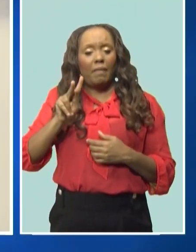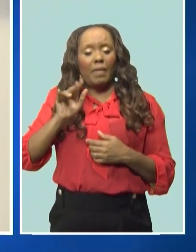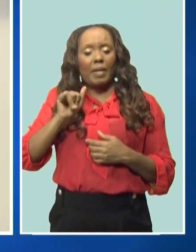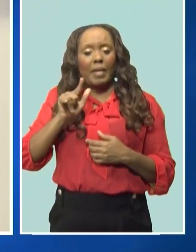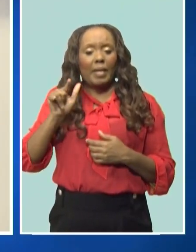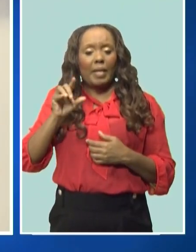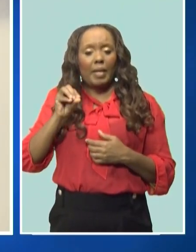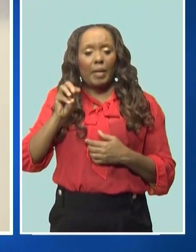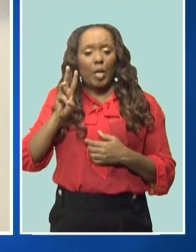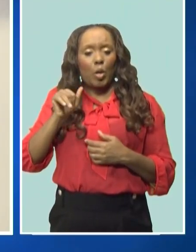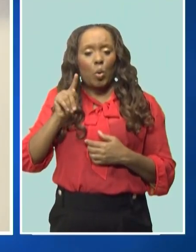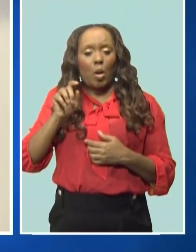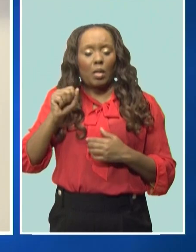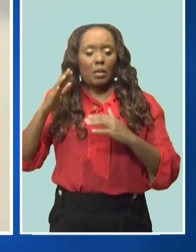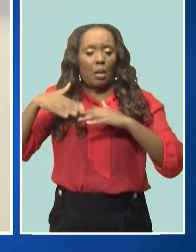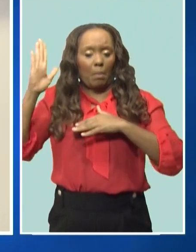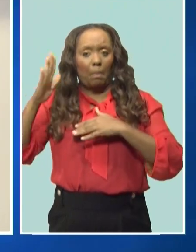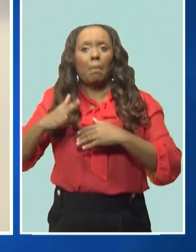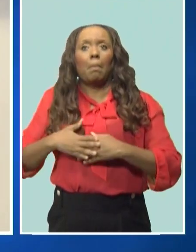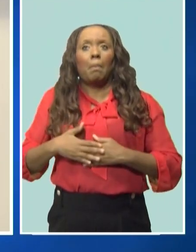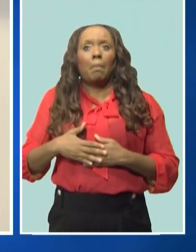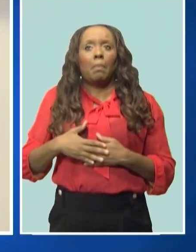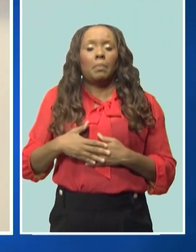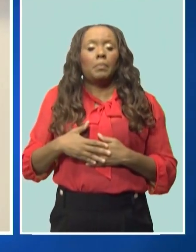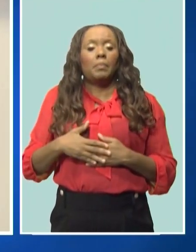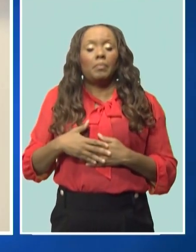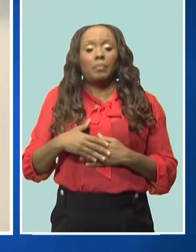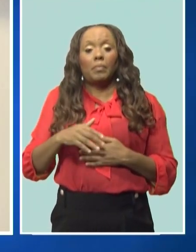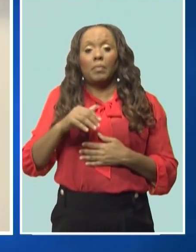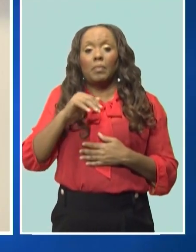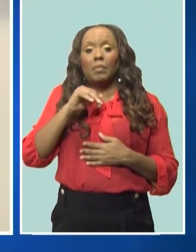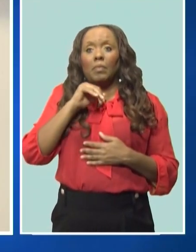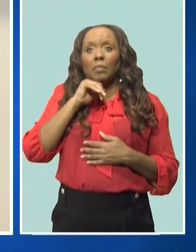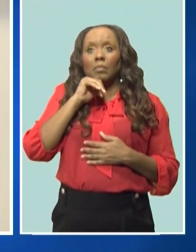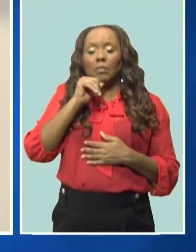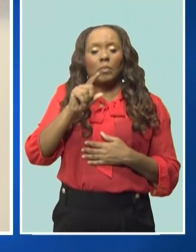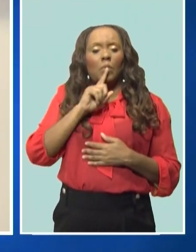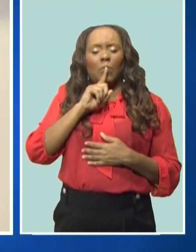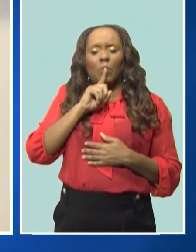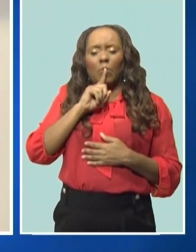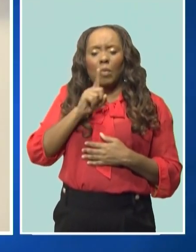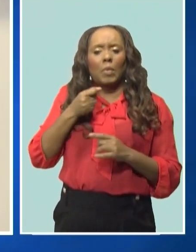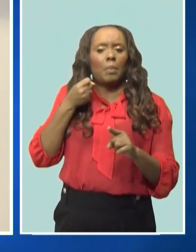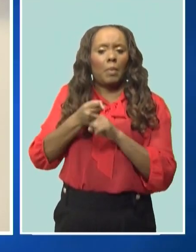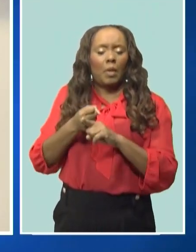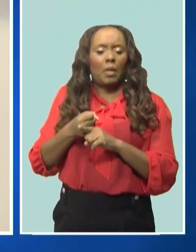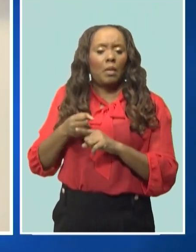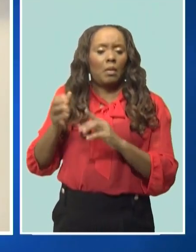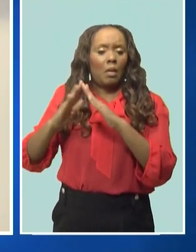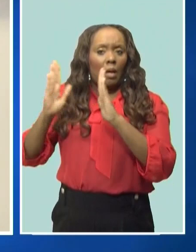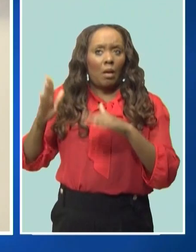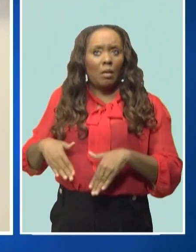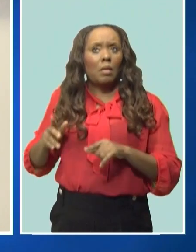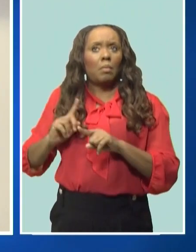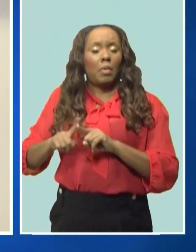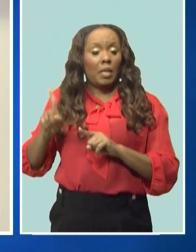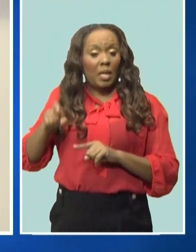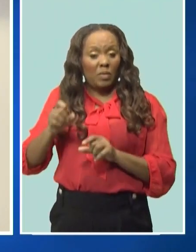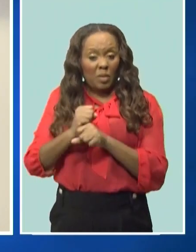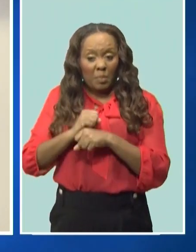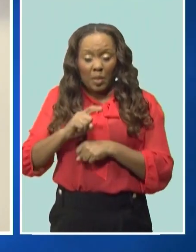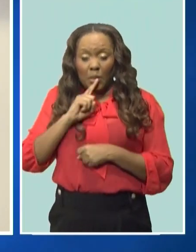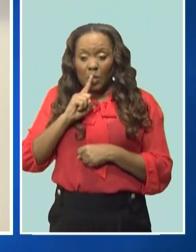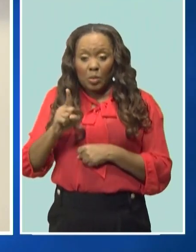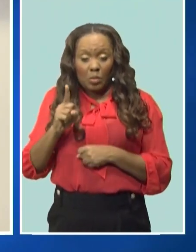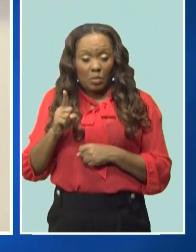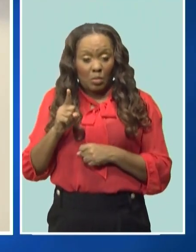this does not impact the household. This is in relation to those persons who actually do the importation in order to make sure then that generators within that